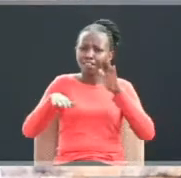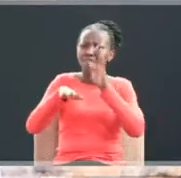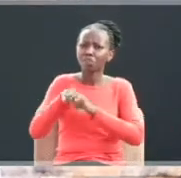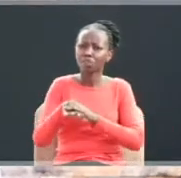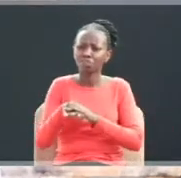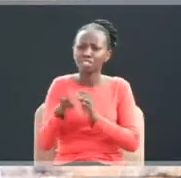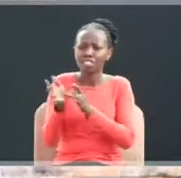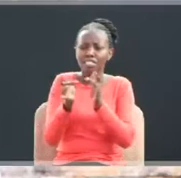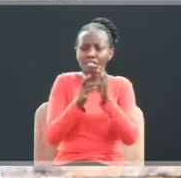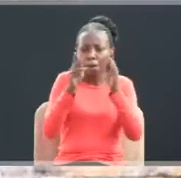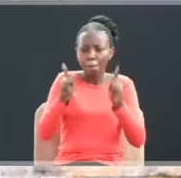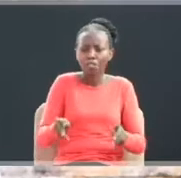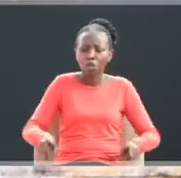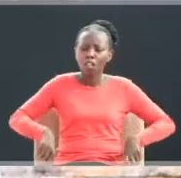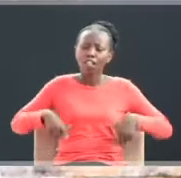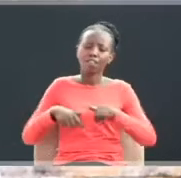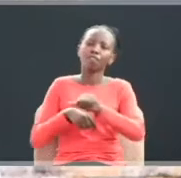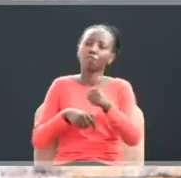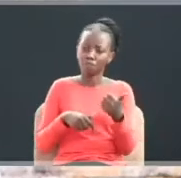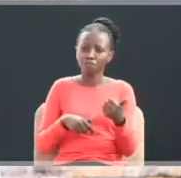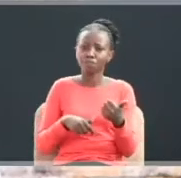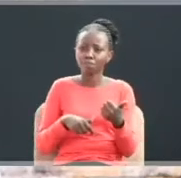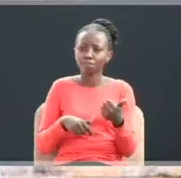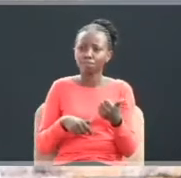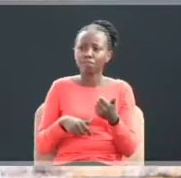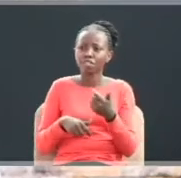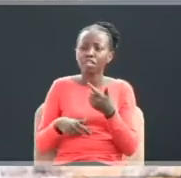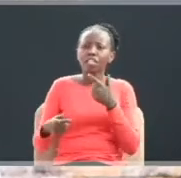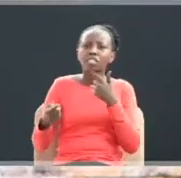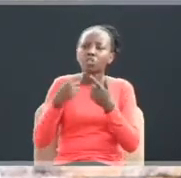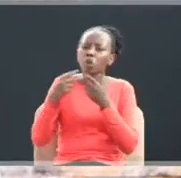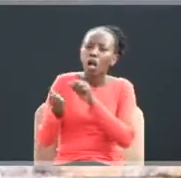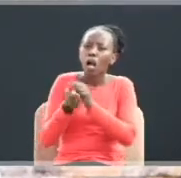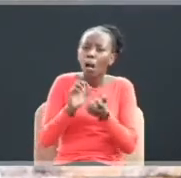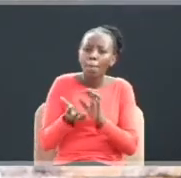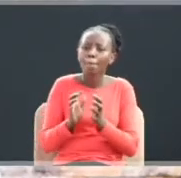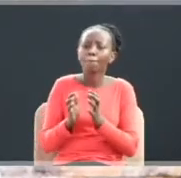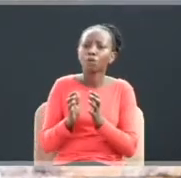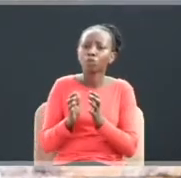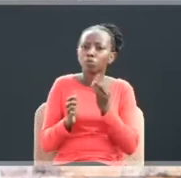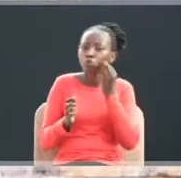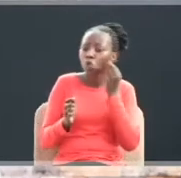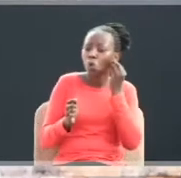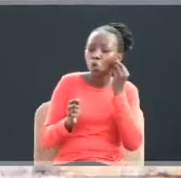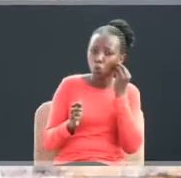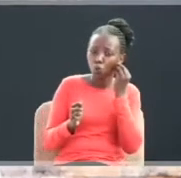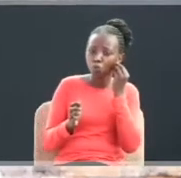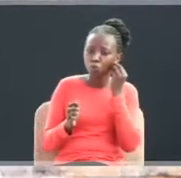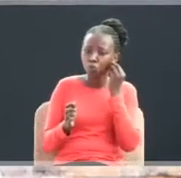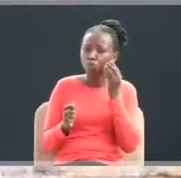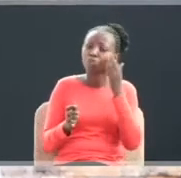well talks about where he is going, talks about their home, talks about, you know,